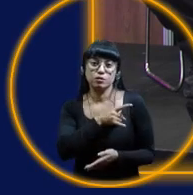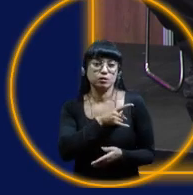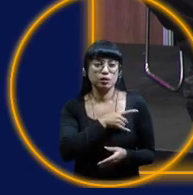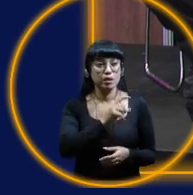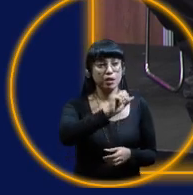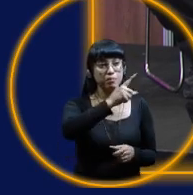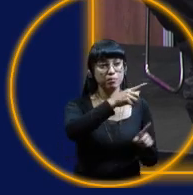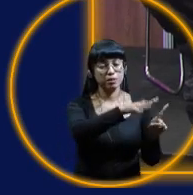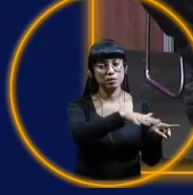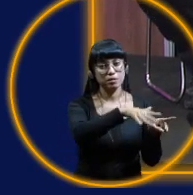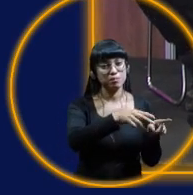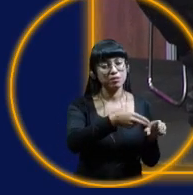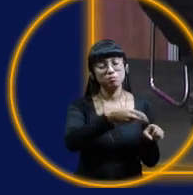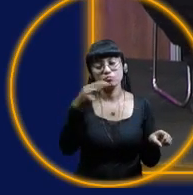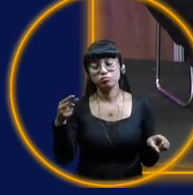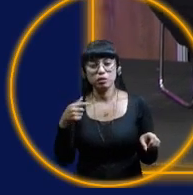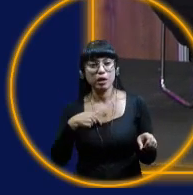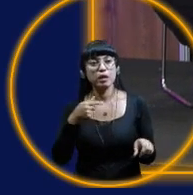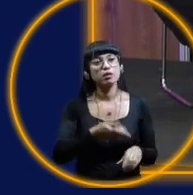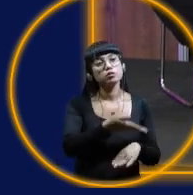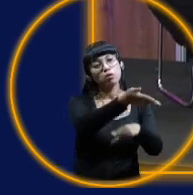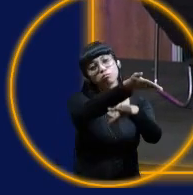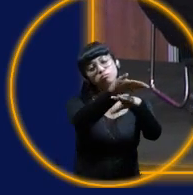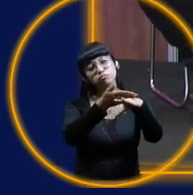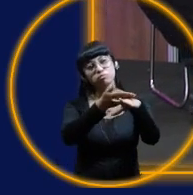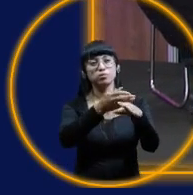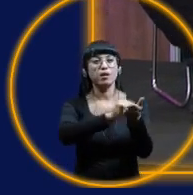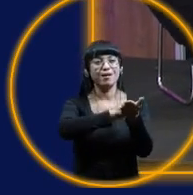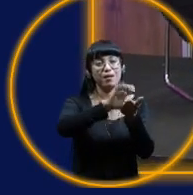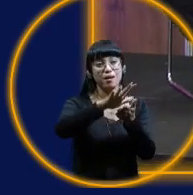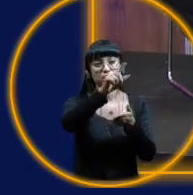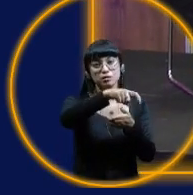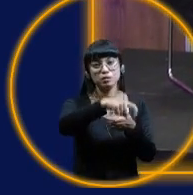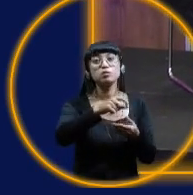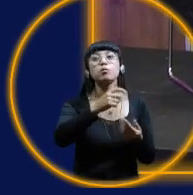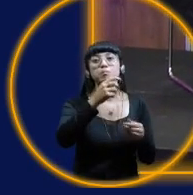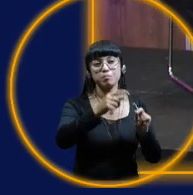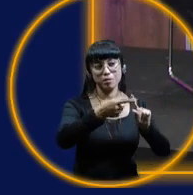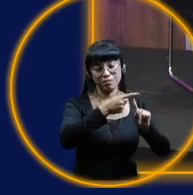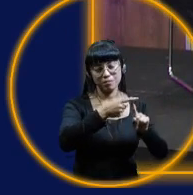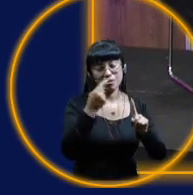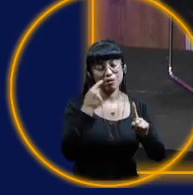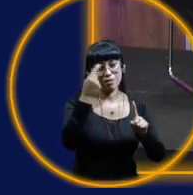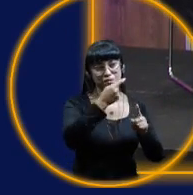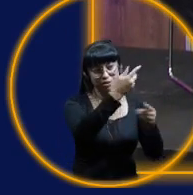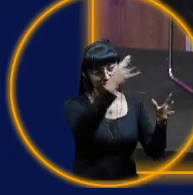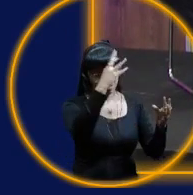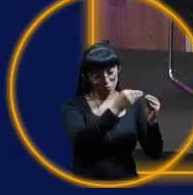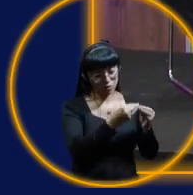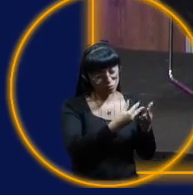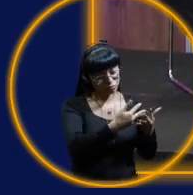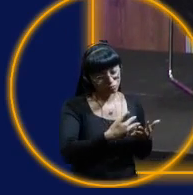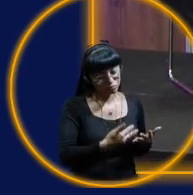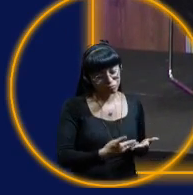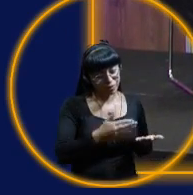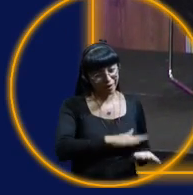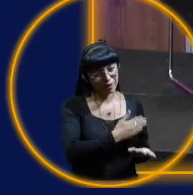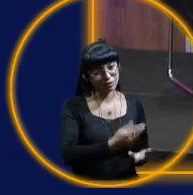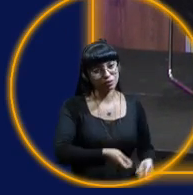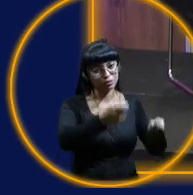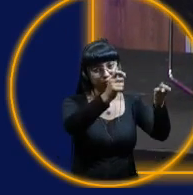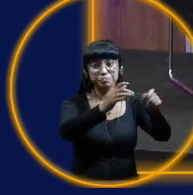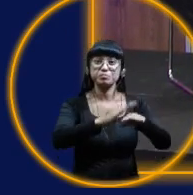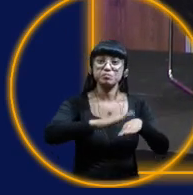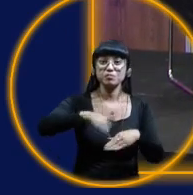a songwriting scholarship or yeah. something. And that yeah. was our first collab, yeah. I think. Yeah. And then Bent Knee came along, right? You started your